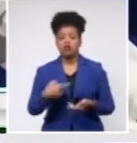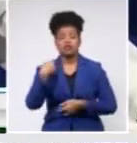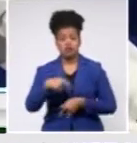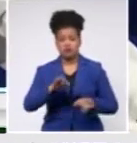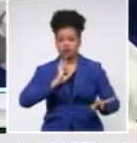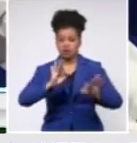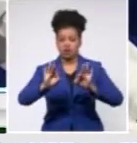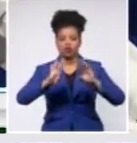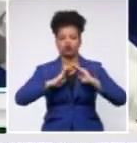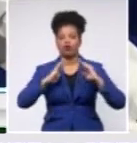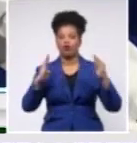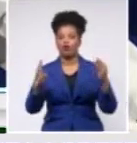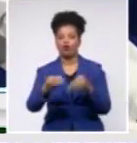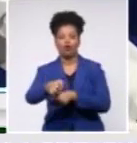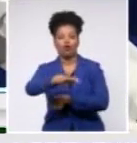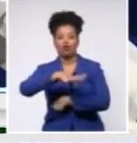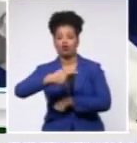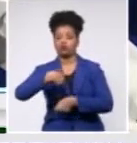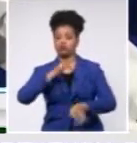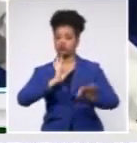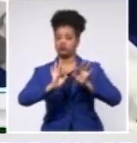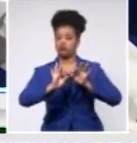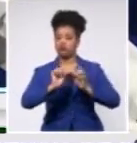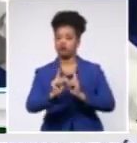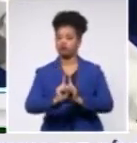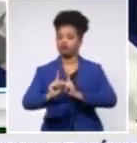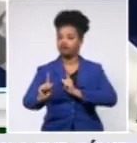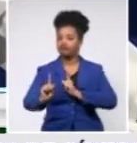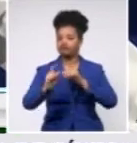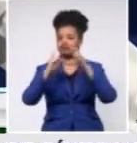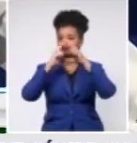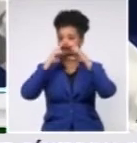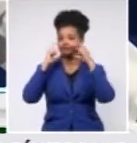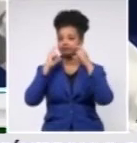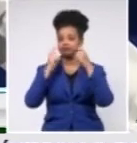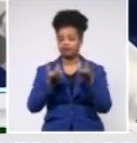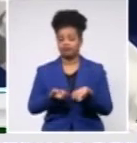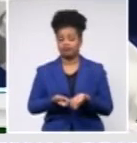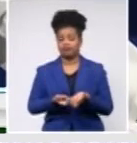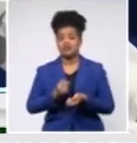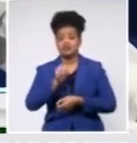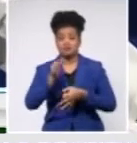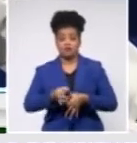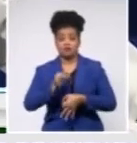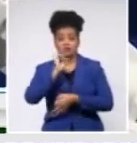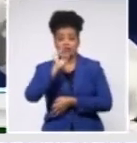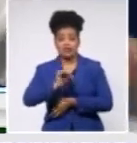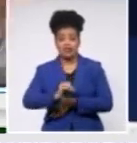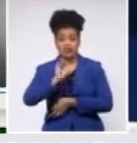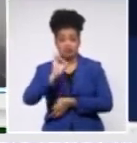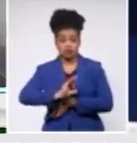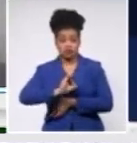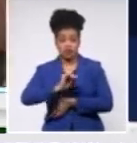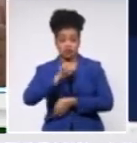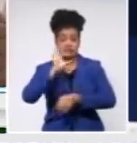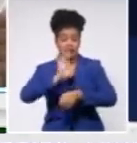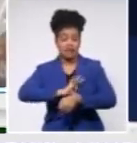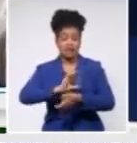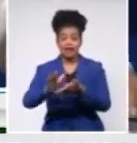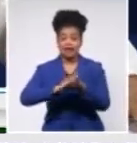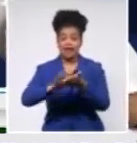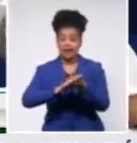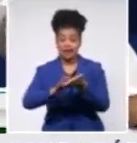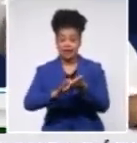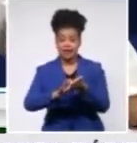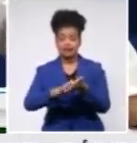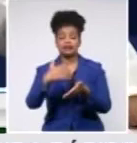Meanwhile, 24 people to have tested positive for COVID-19 yesterday are between 20 and